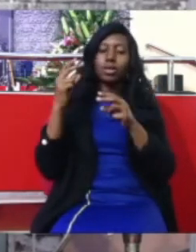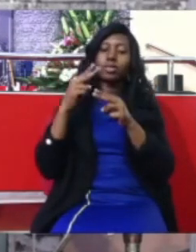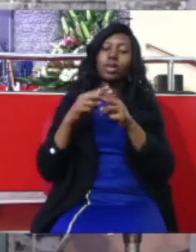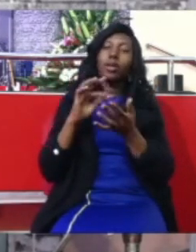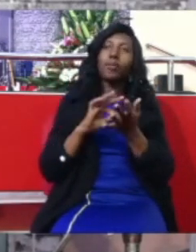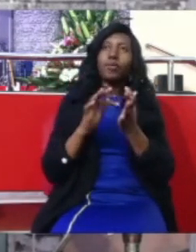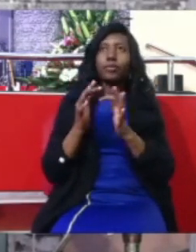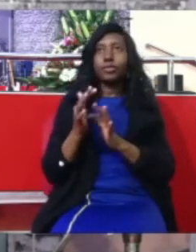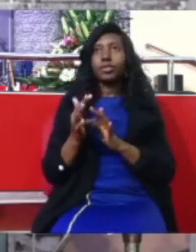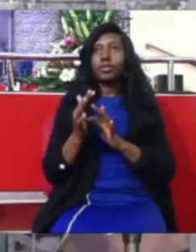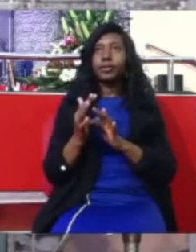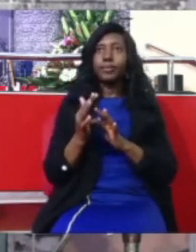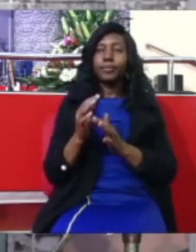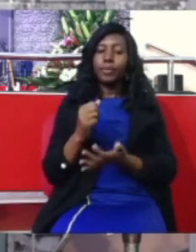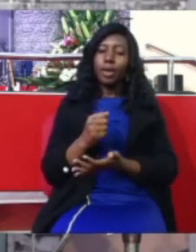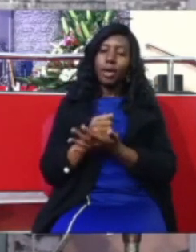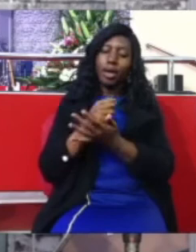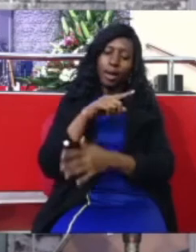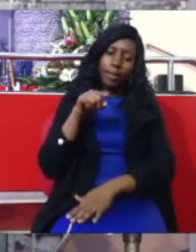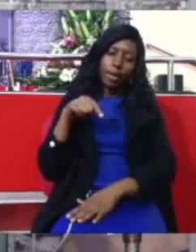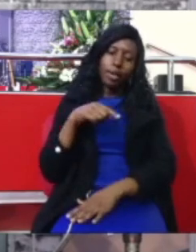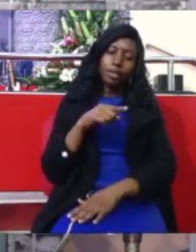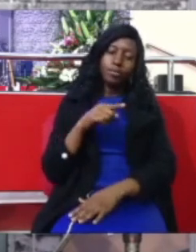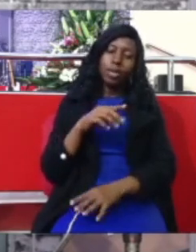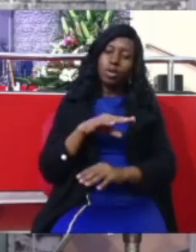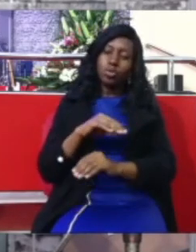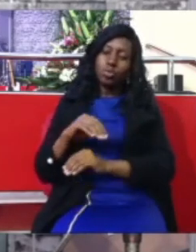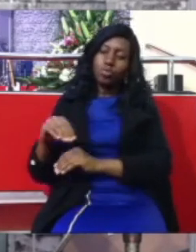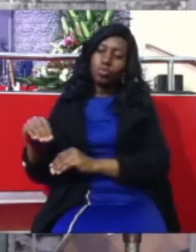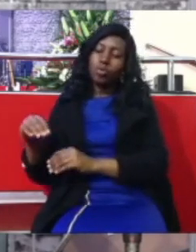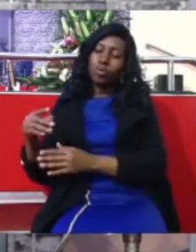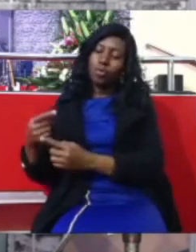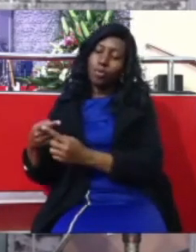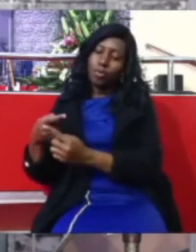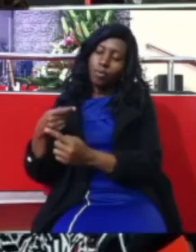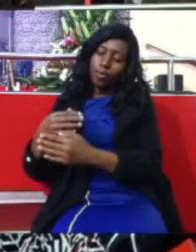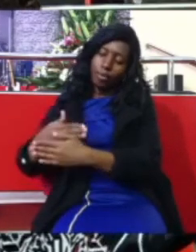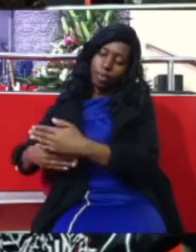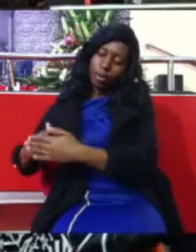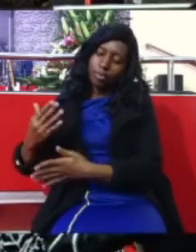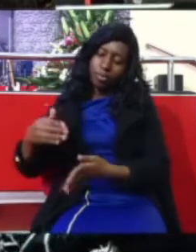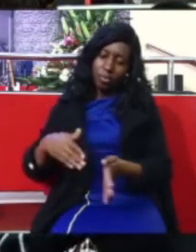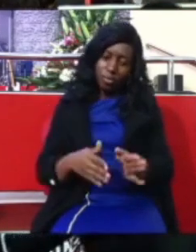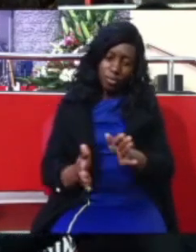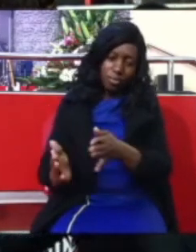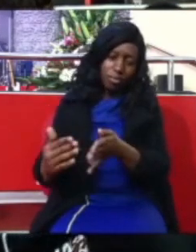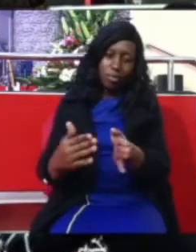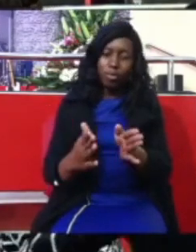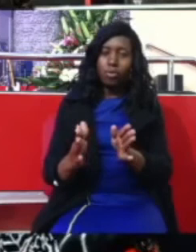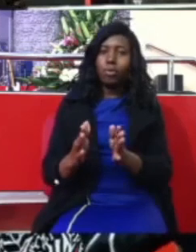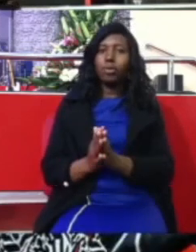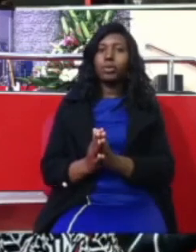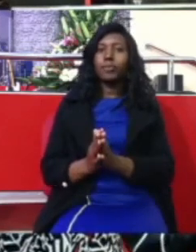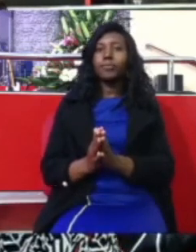your word, our Father, help us to move from the shallow waters. Help us, Lord, to move from the beaches, oh God, that we may